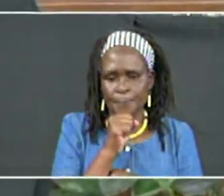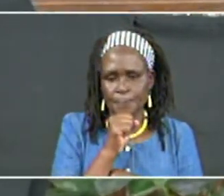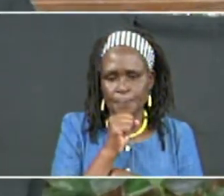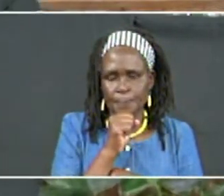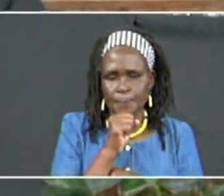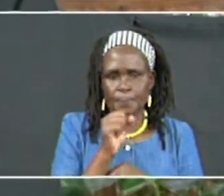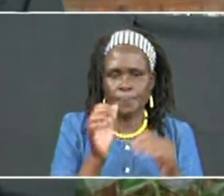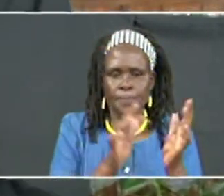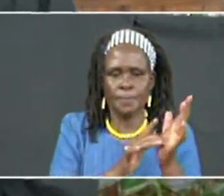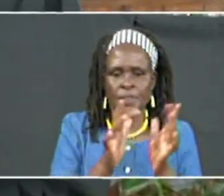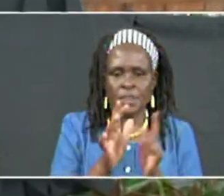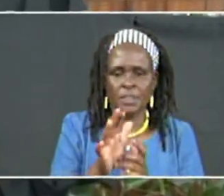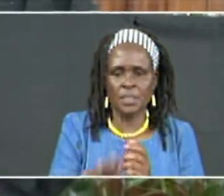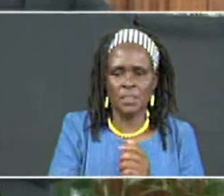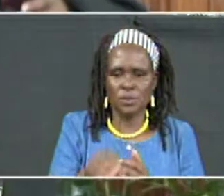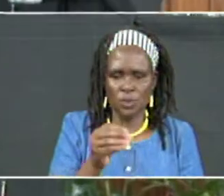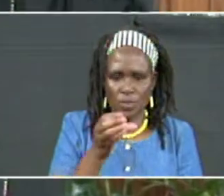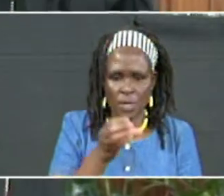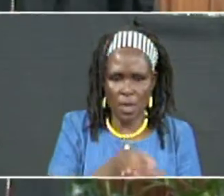Jesus took the cup,